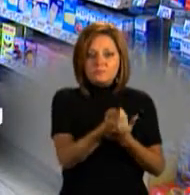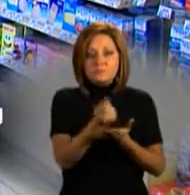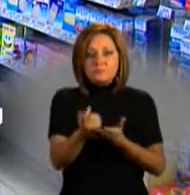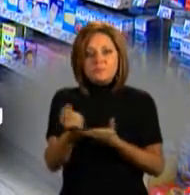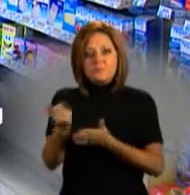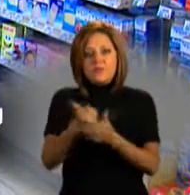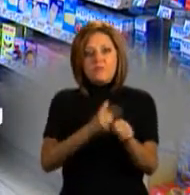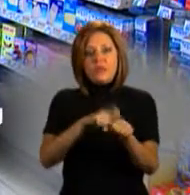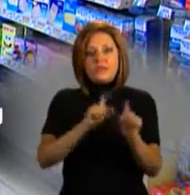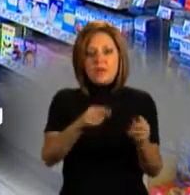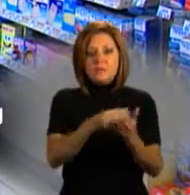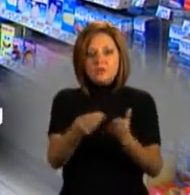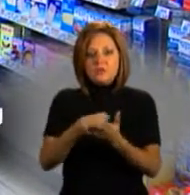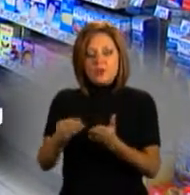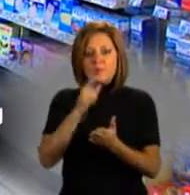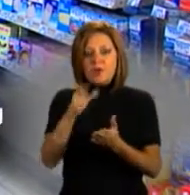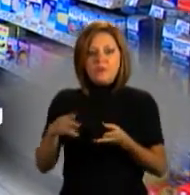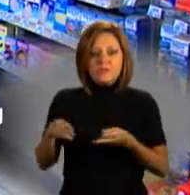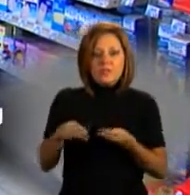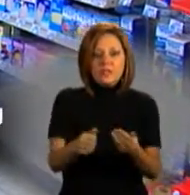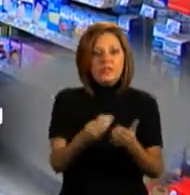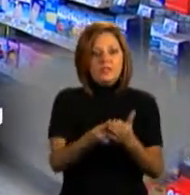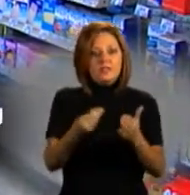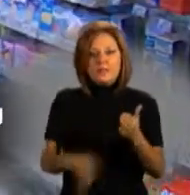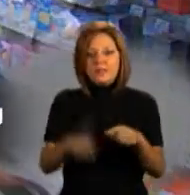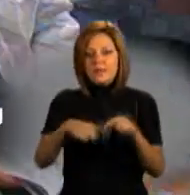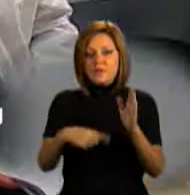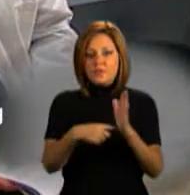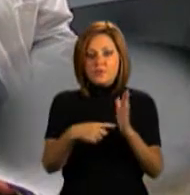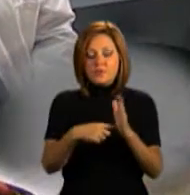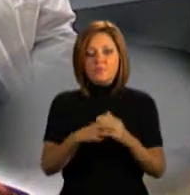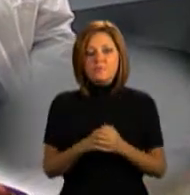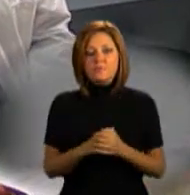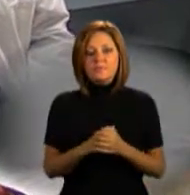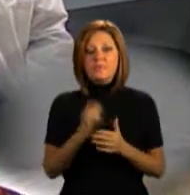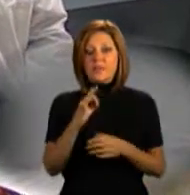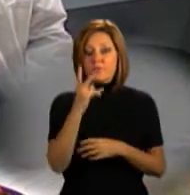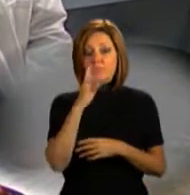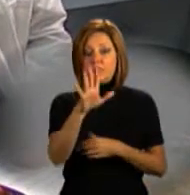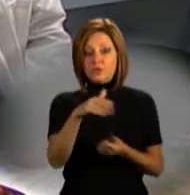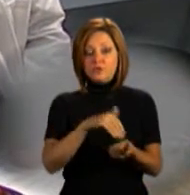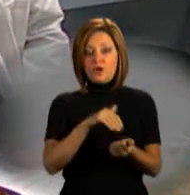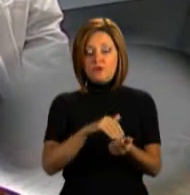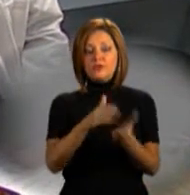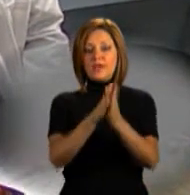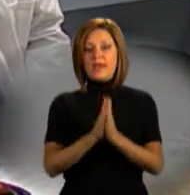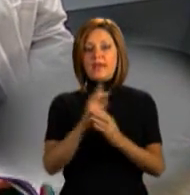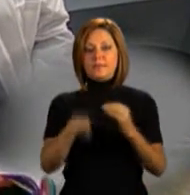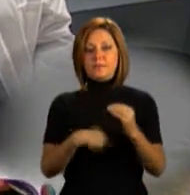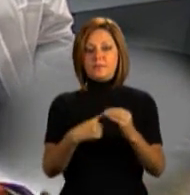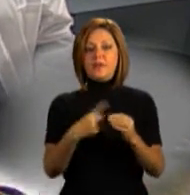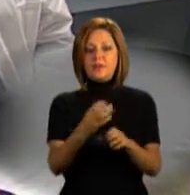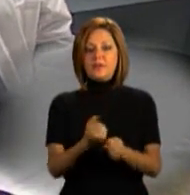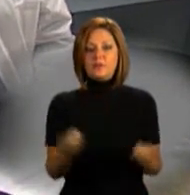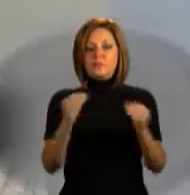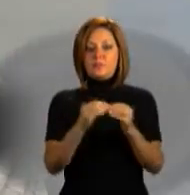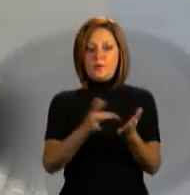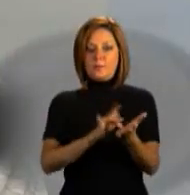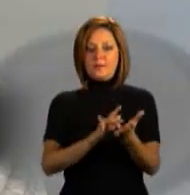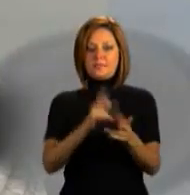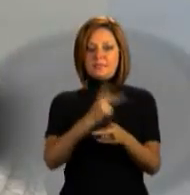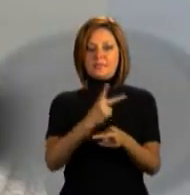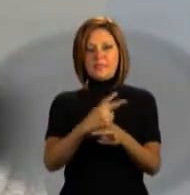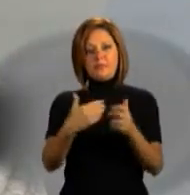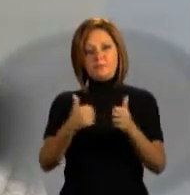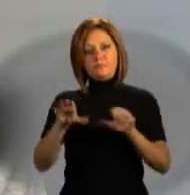shop, so that the cost of being prepared isn't as difficult. When you see your physician, ask about getting extra medications to keep